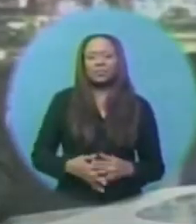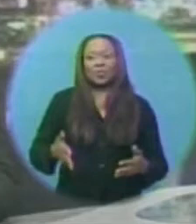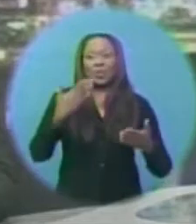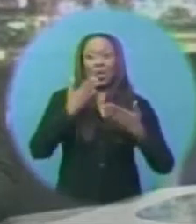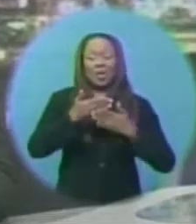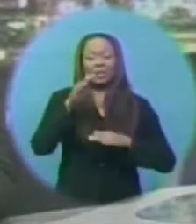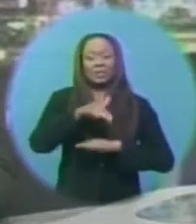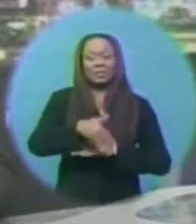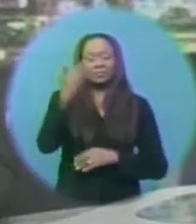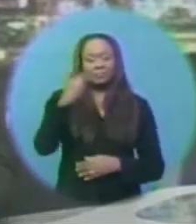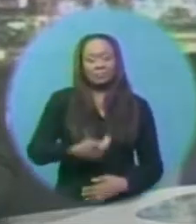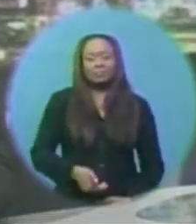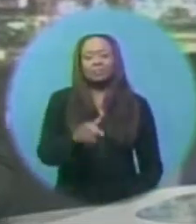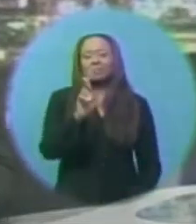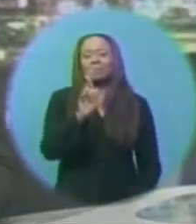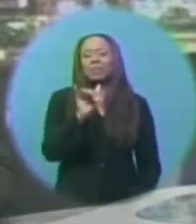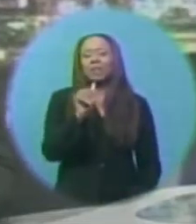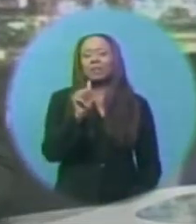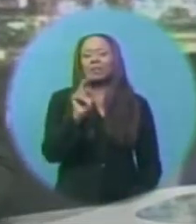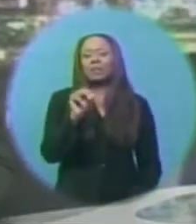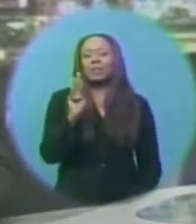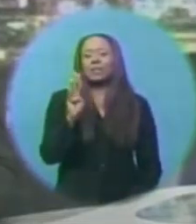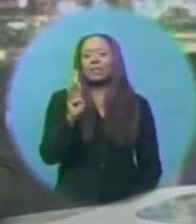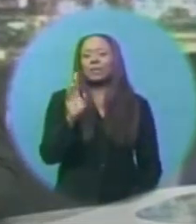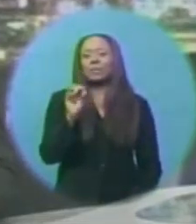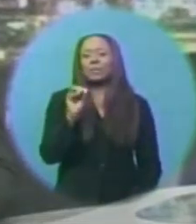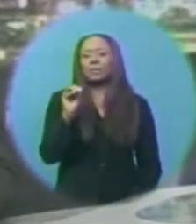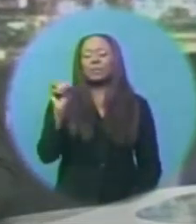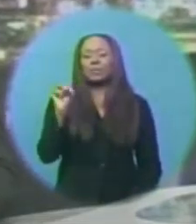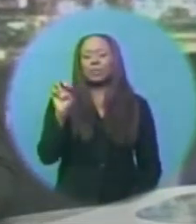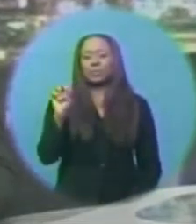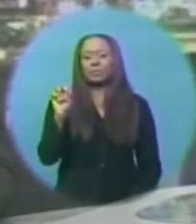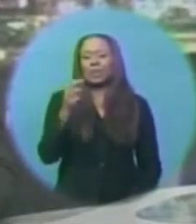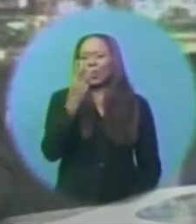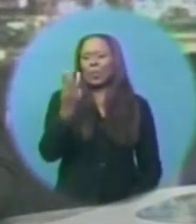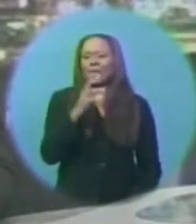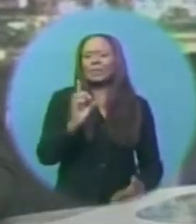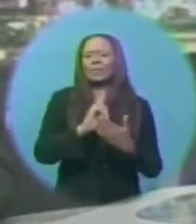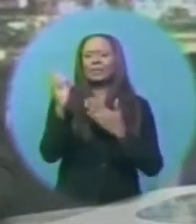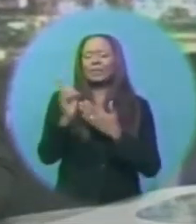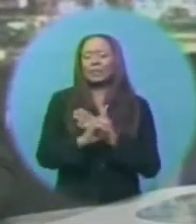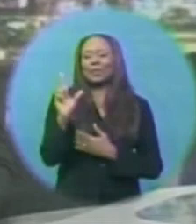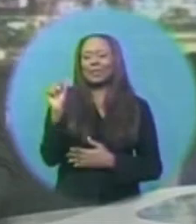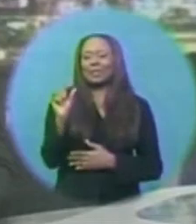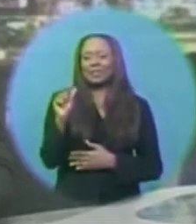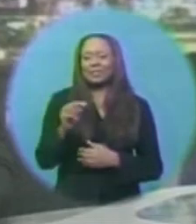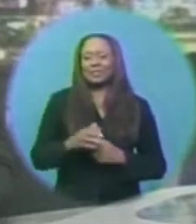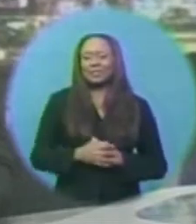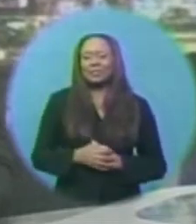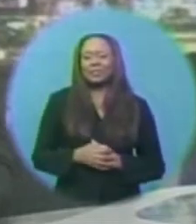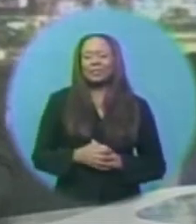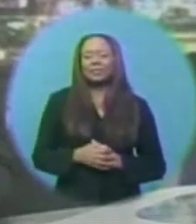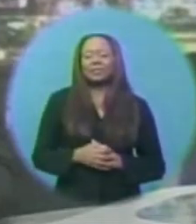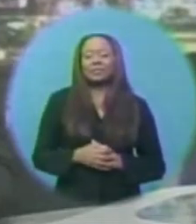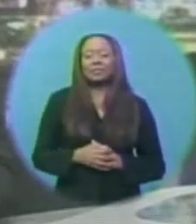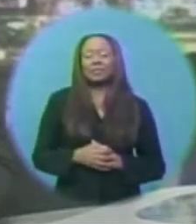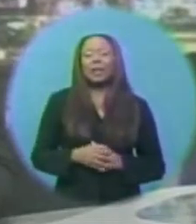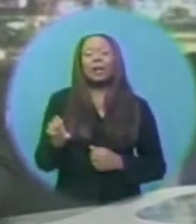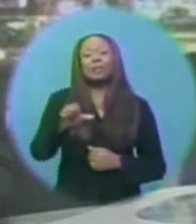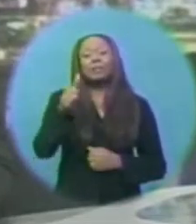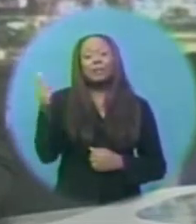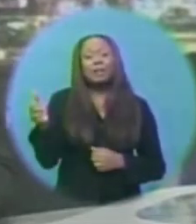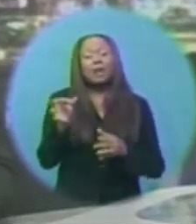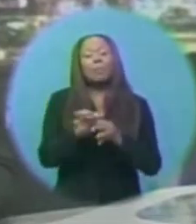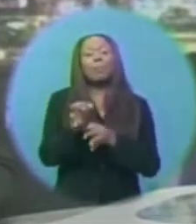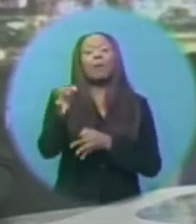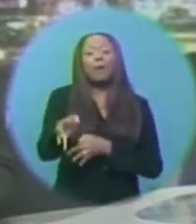Very good evening to you. I am Ryan Broom with a Wednesday, December 20th edition of the CBC Evening News. In our top story, there's been a further